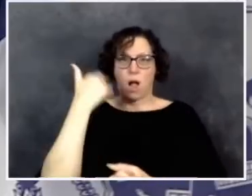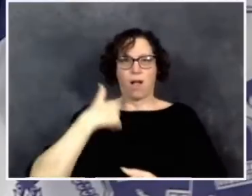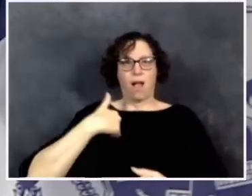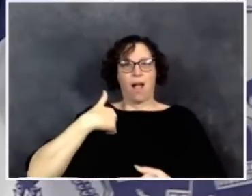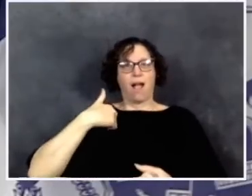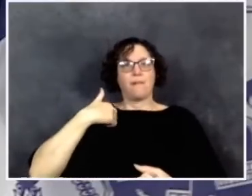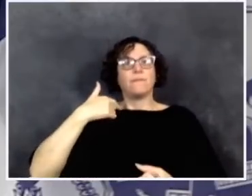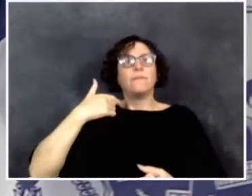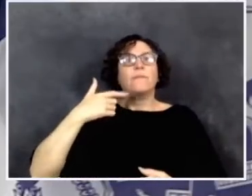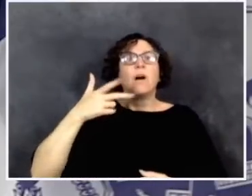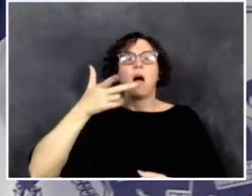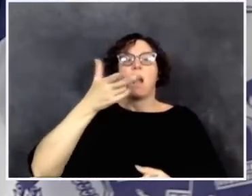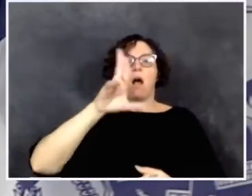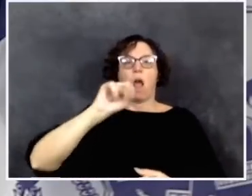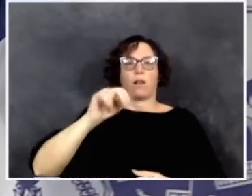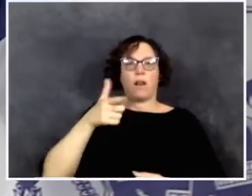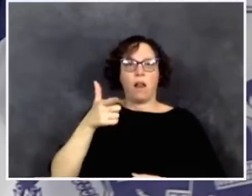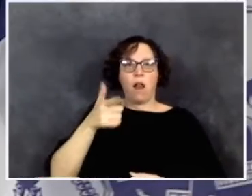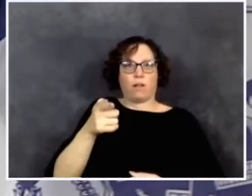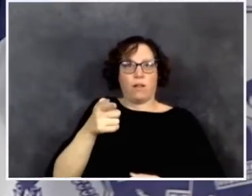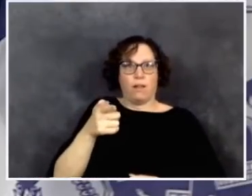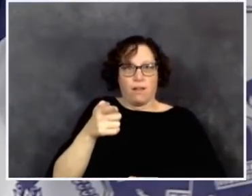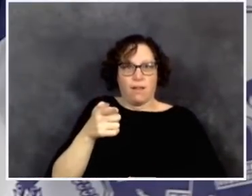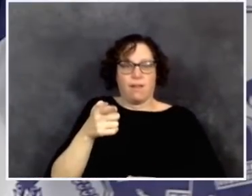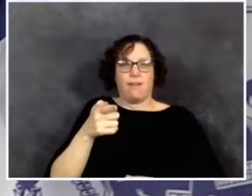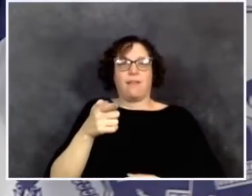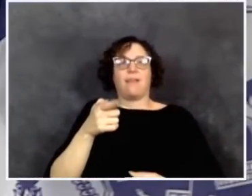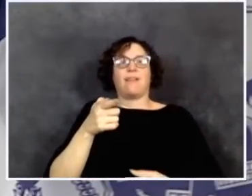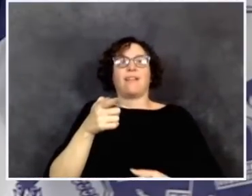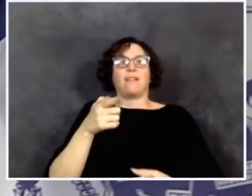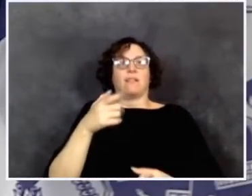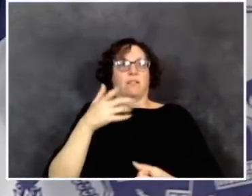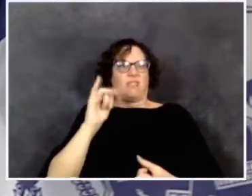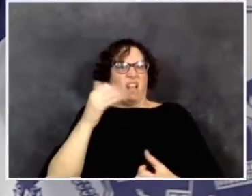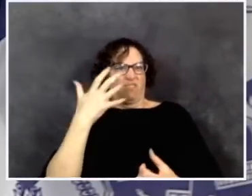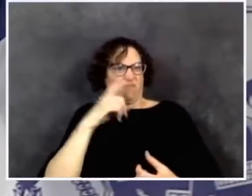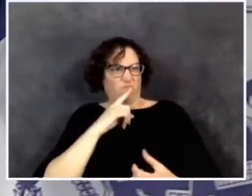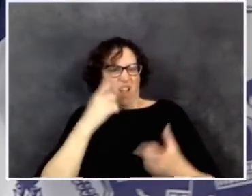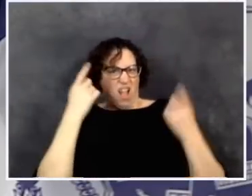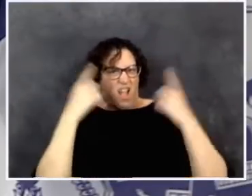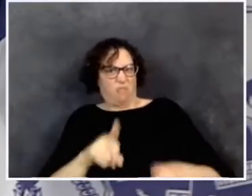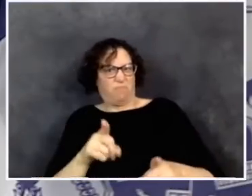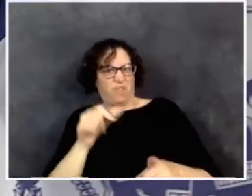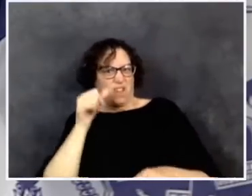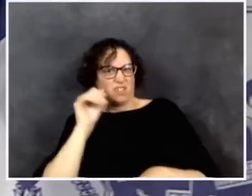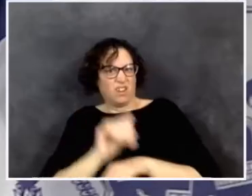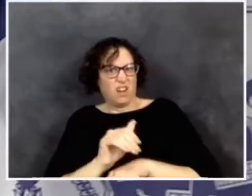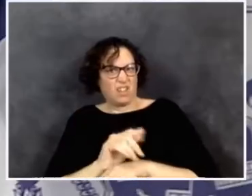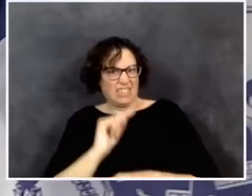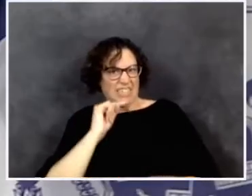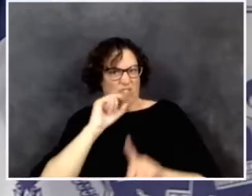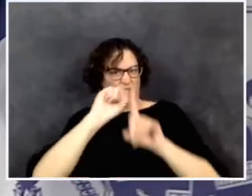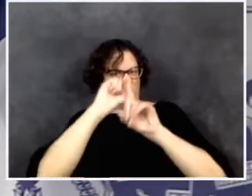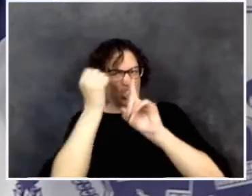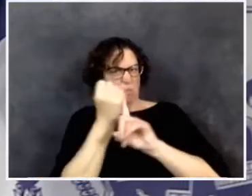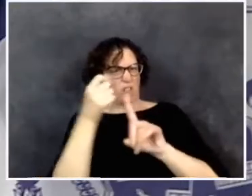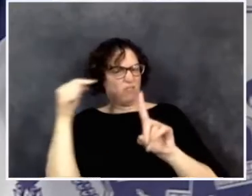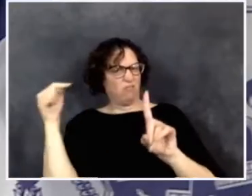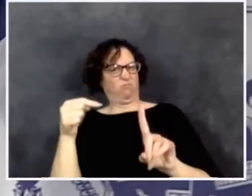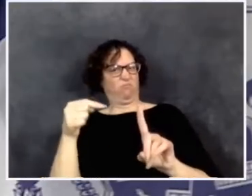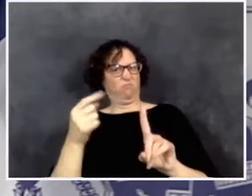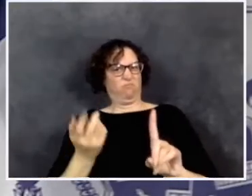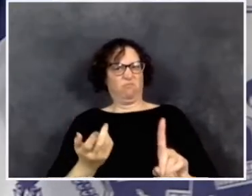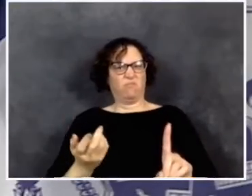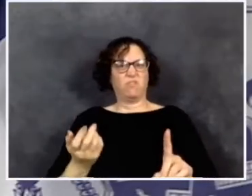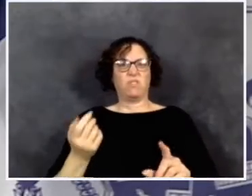I would love a comment from you, and maybe what message do you want to send? It was mostly young people. Yeah.